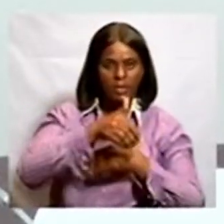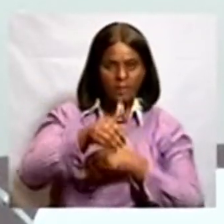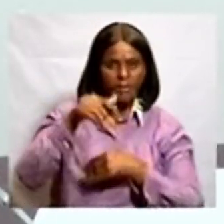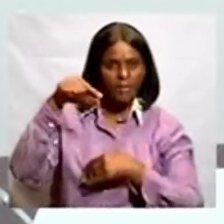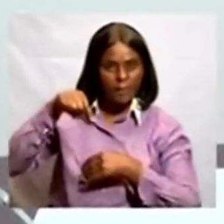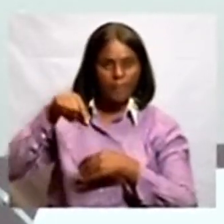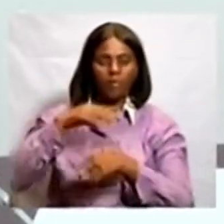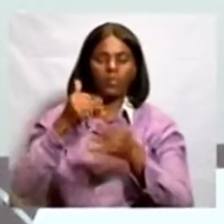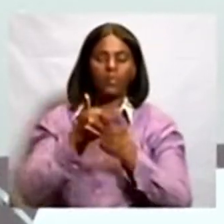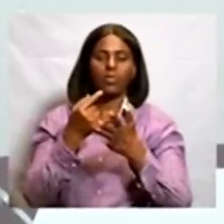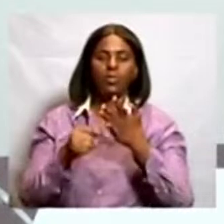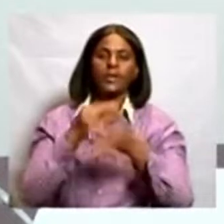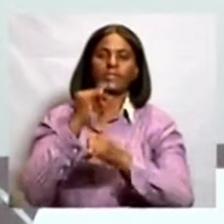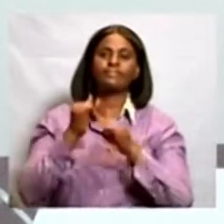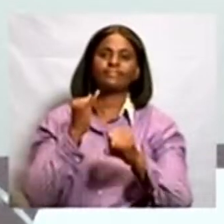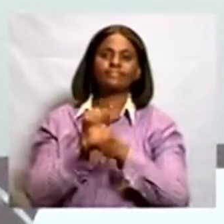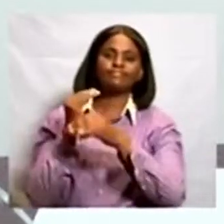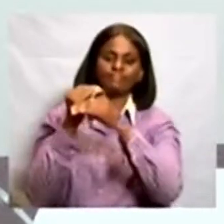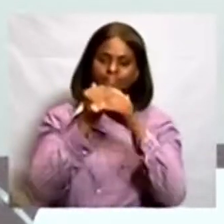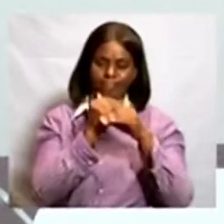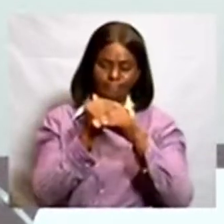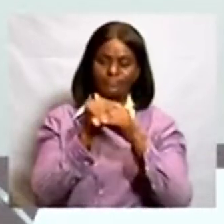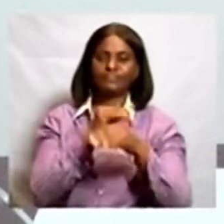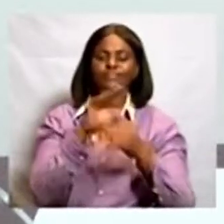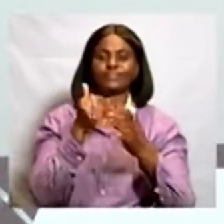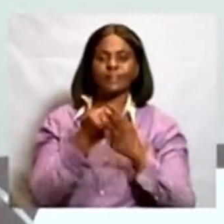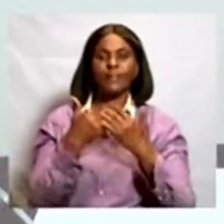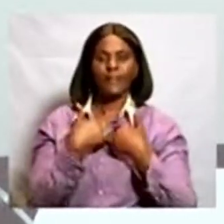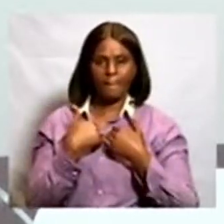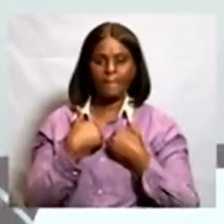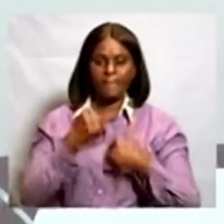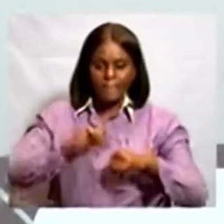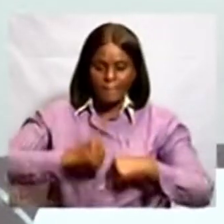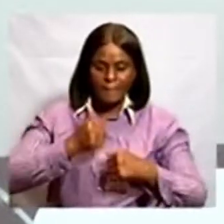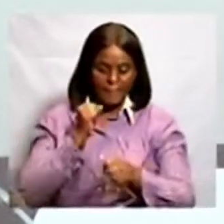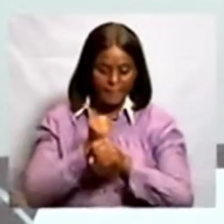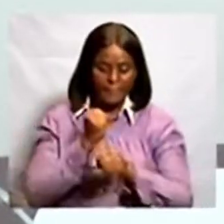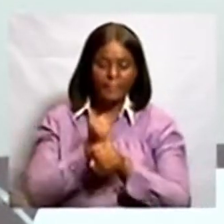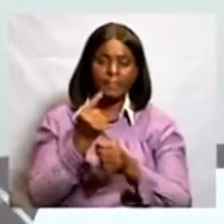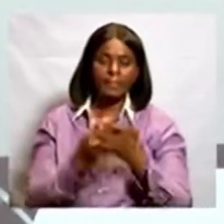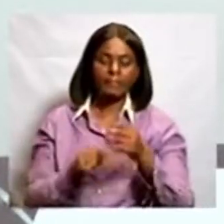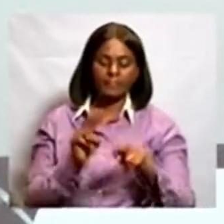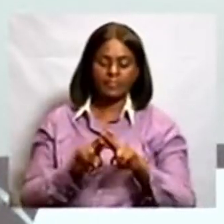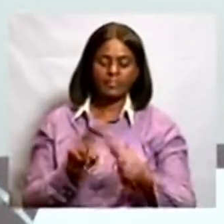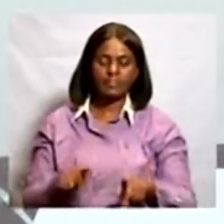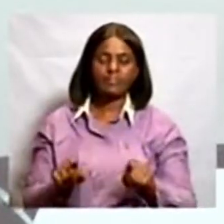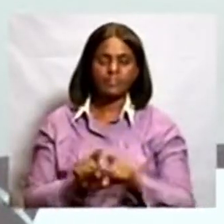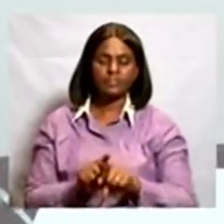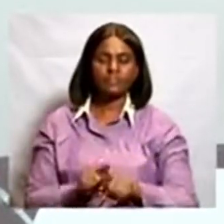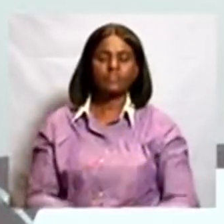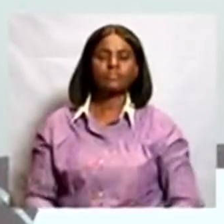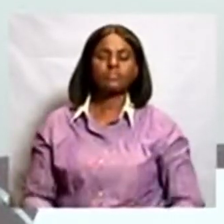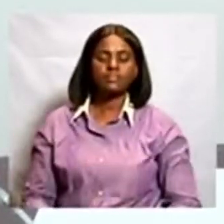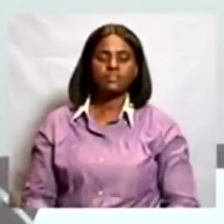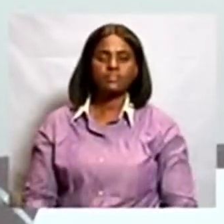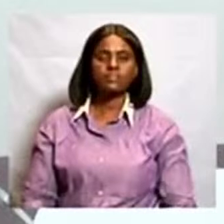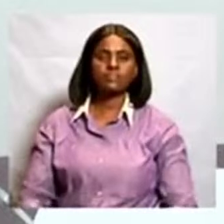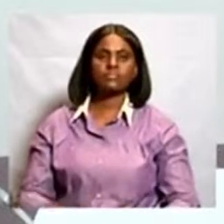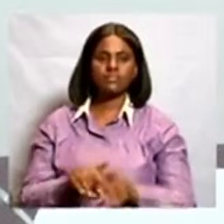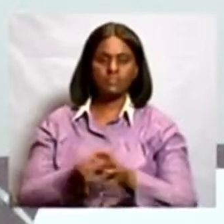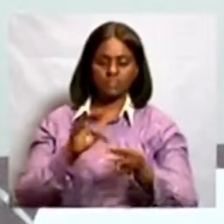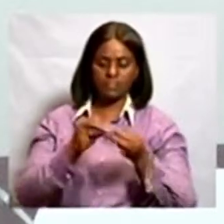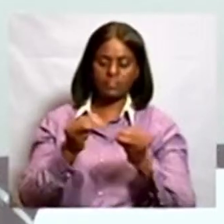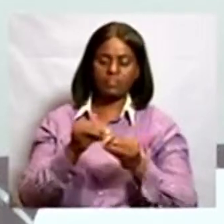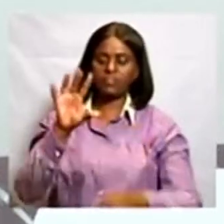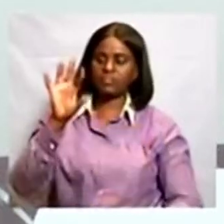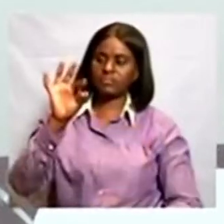qualifications are internationally comparable. So our functions, Chair, are specified in Section 9 of the